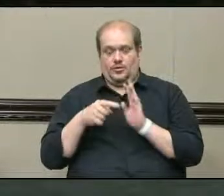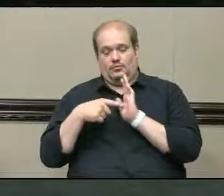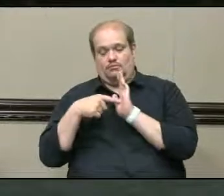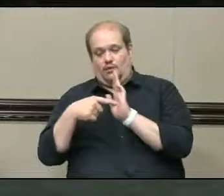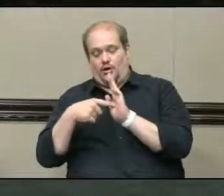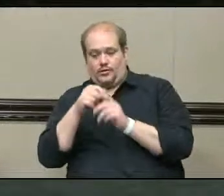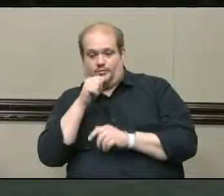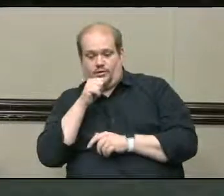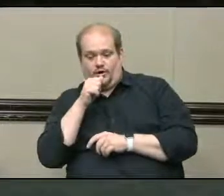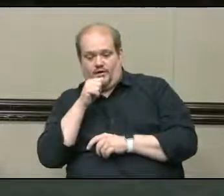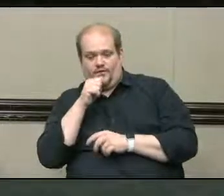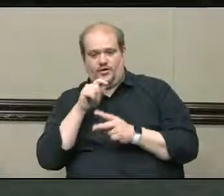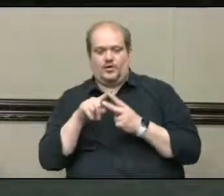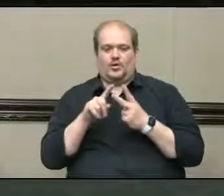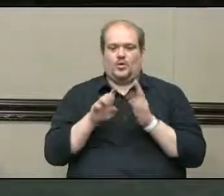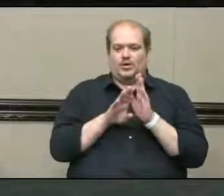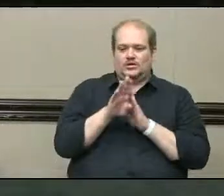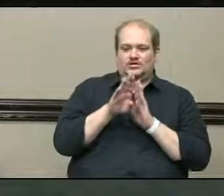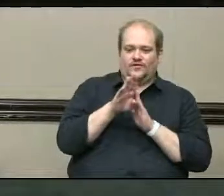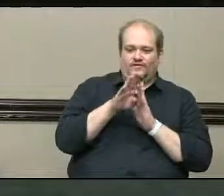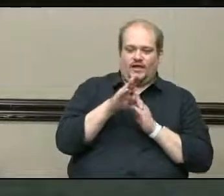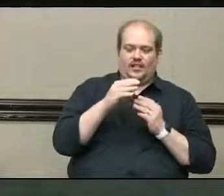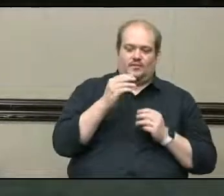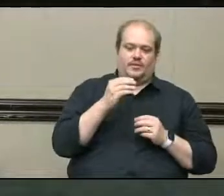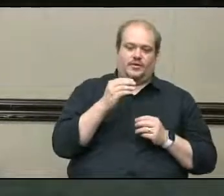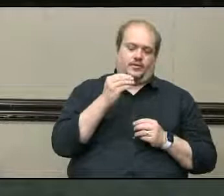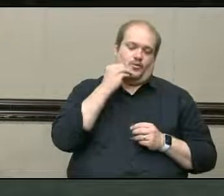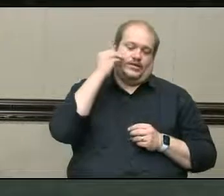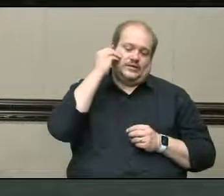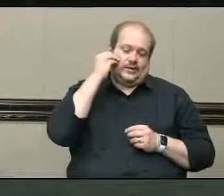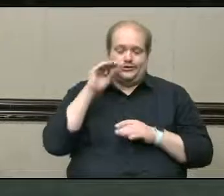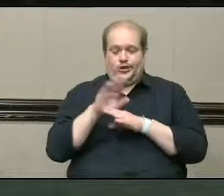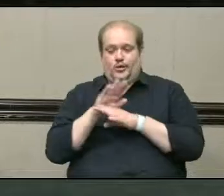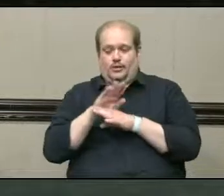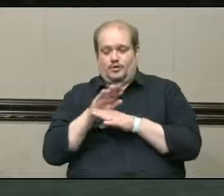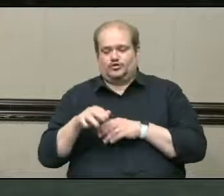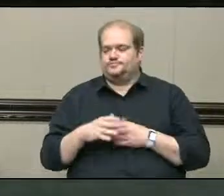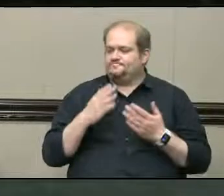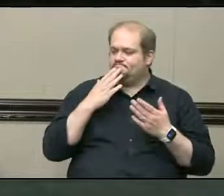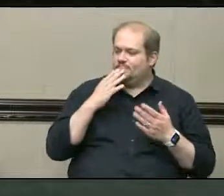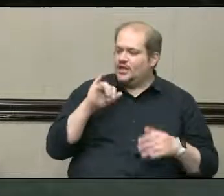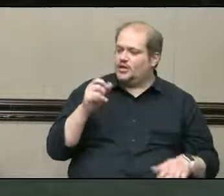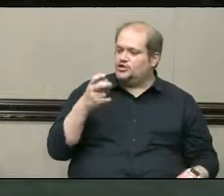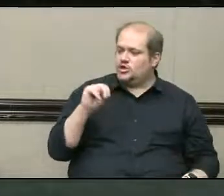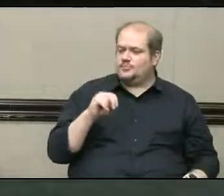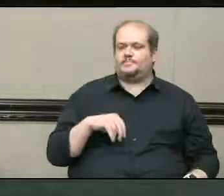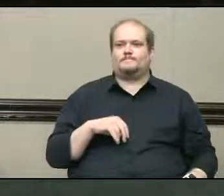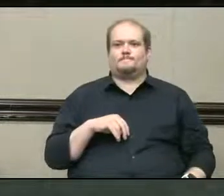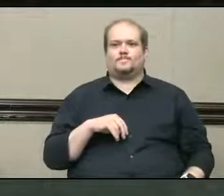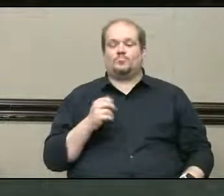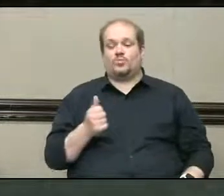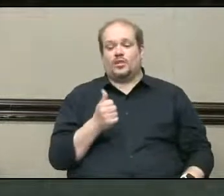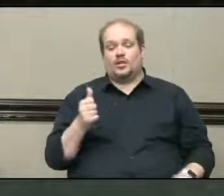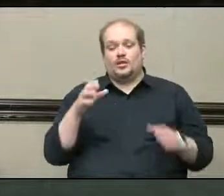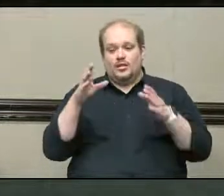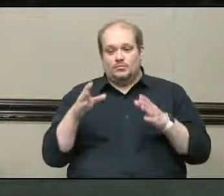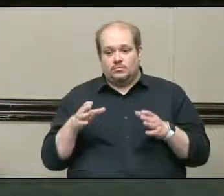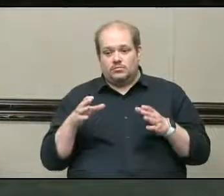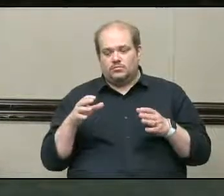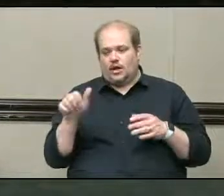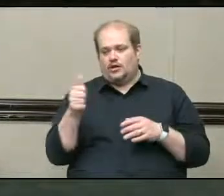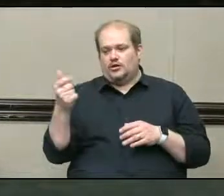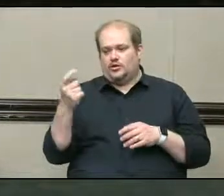market that or develop it residentially or commercially. Thanks, John. Another question I have from